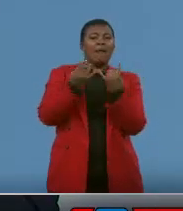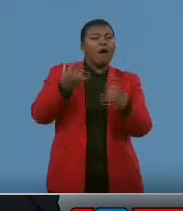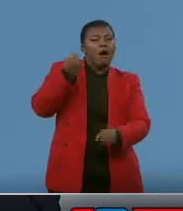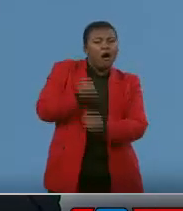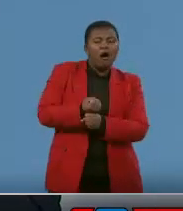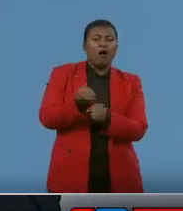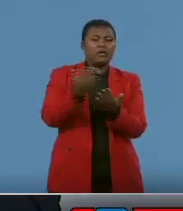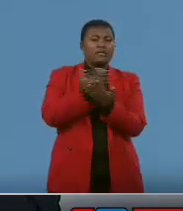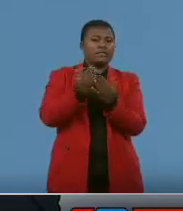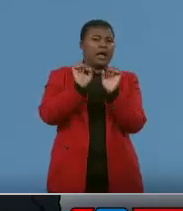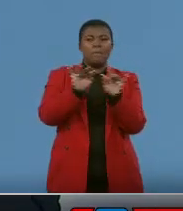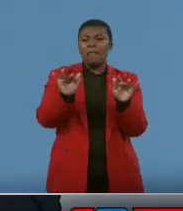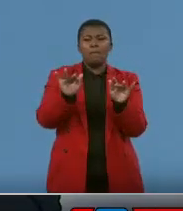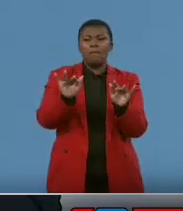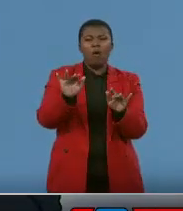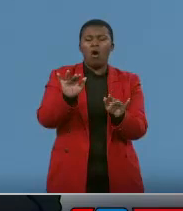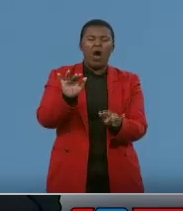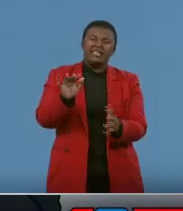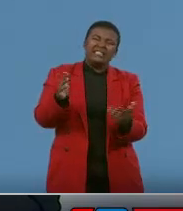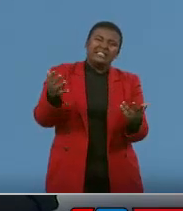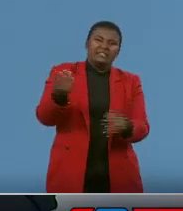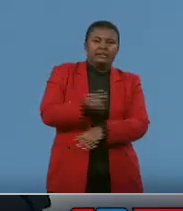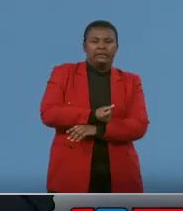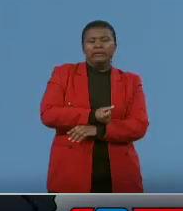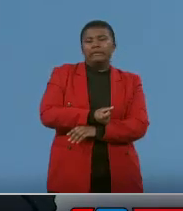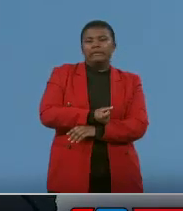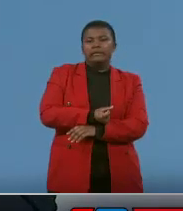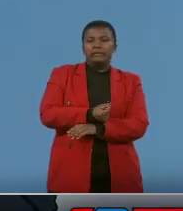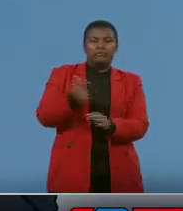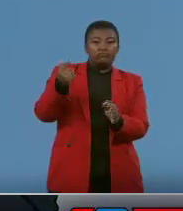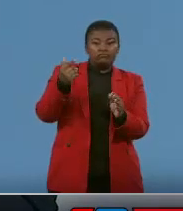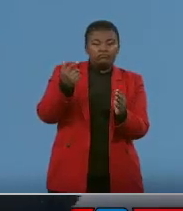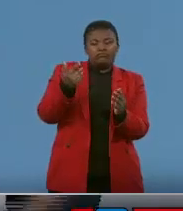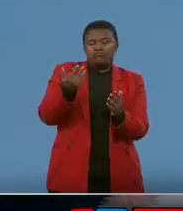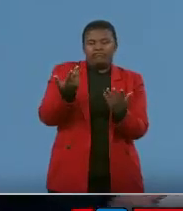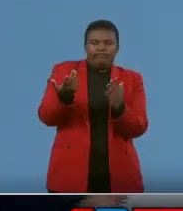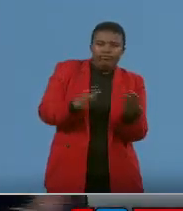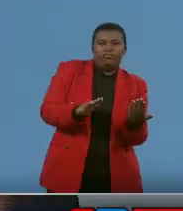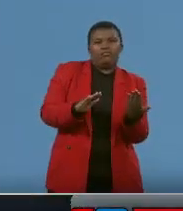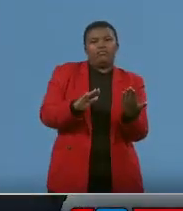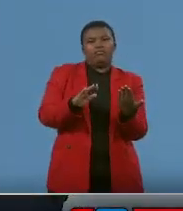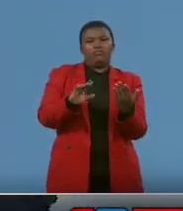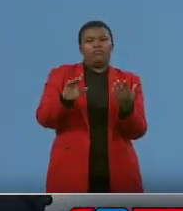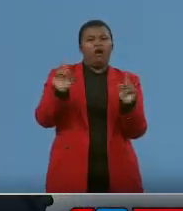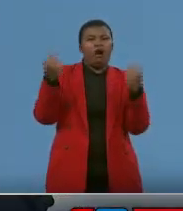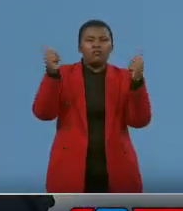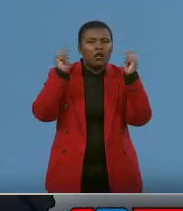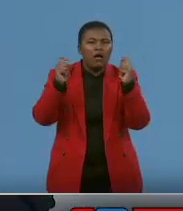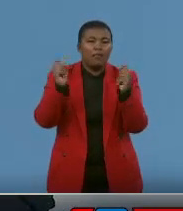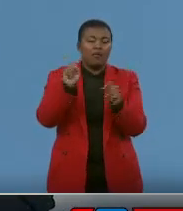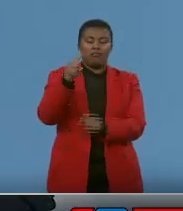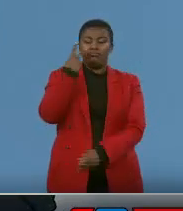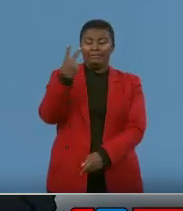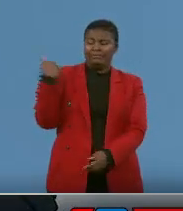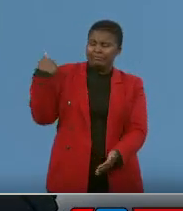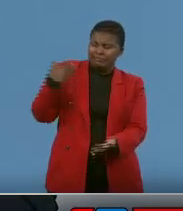I mean, some people, unfortunately, are not here to celebrate with us, have passed on. You know, that's how long the struggle